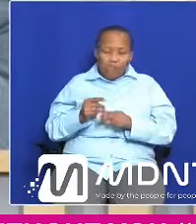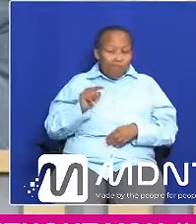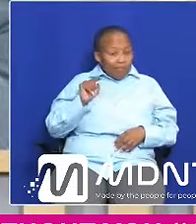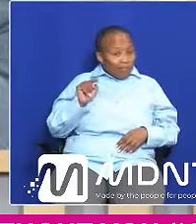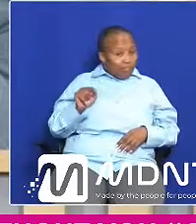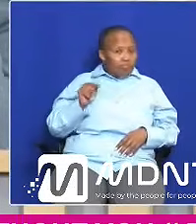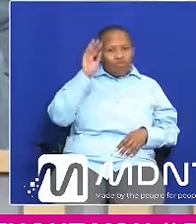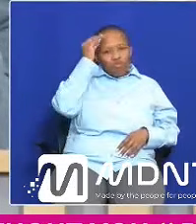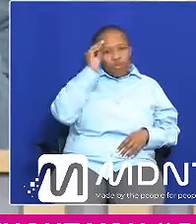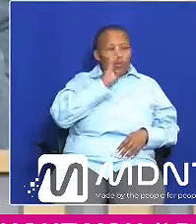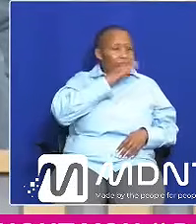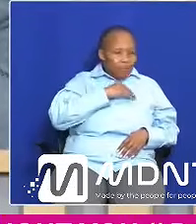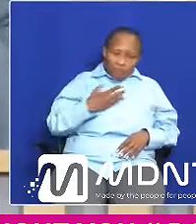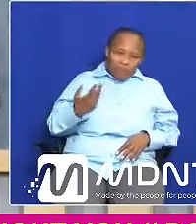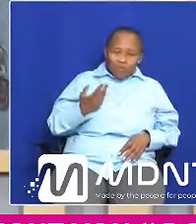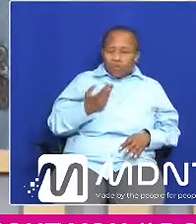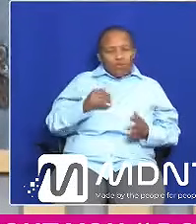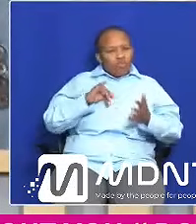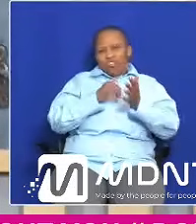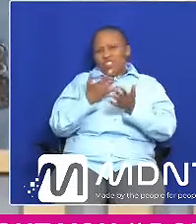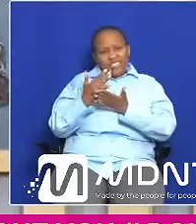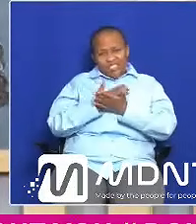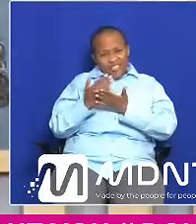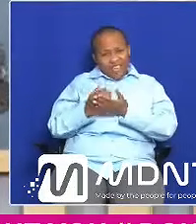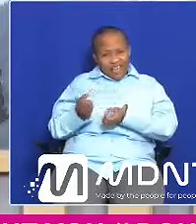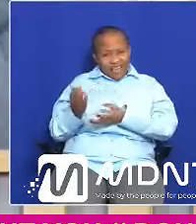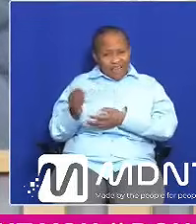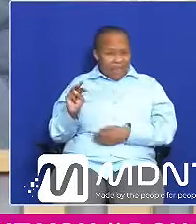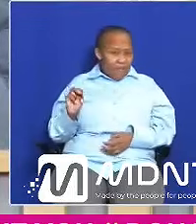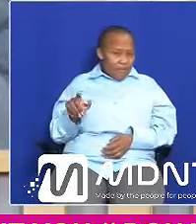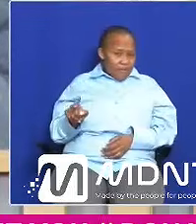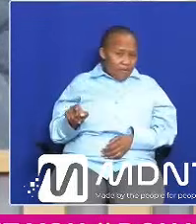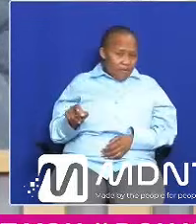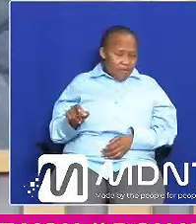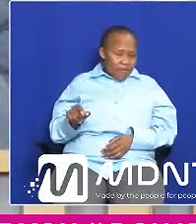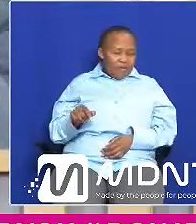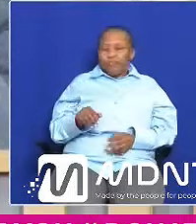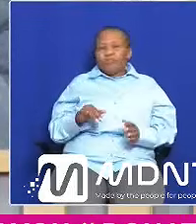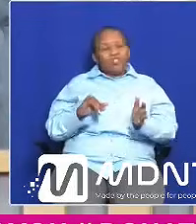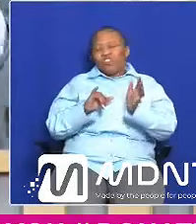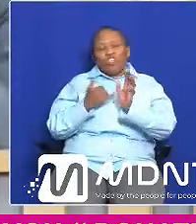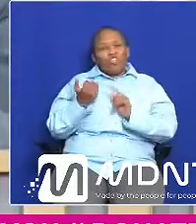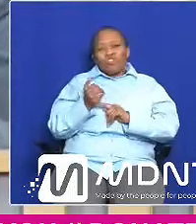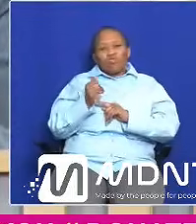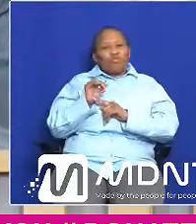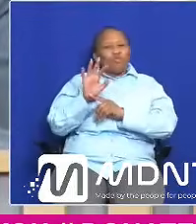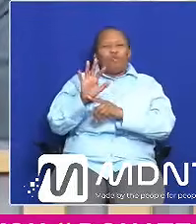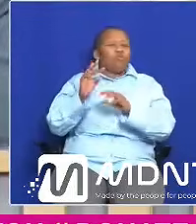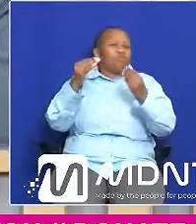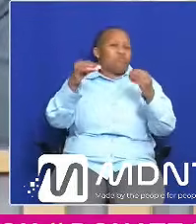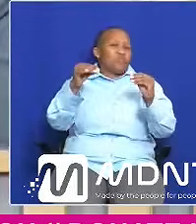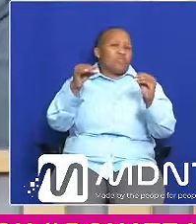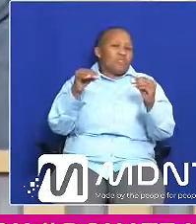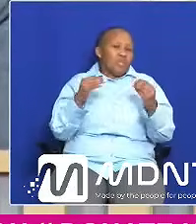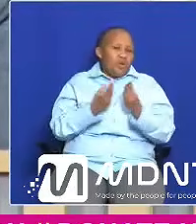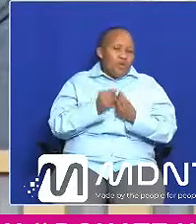it? To show him what am I busy with. Now, sometimes your voice...